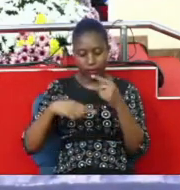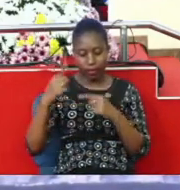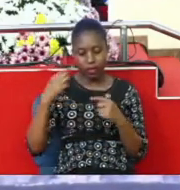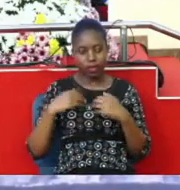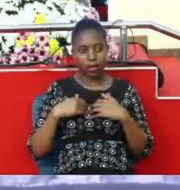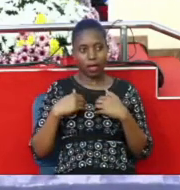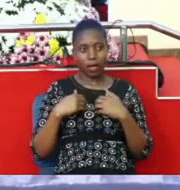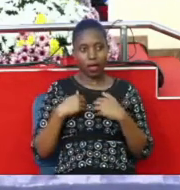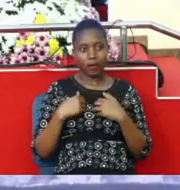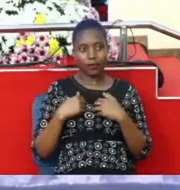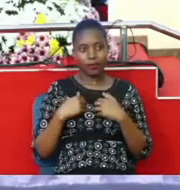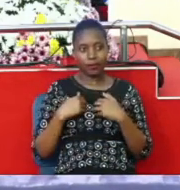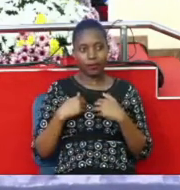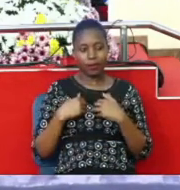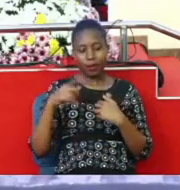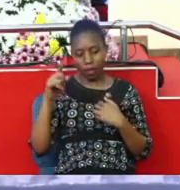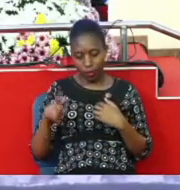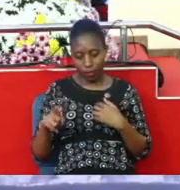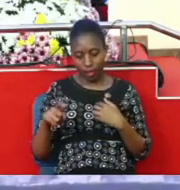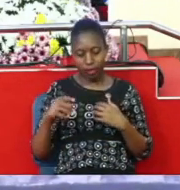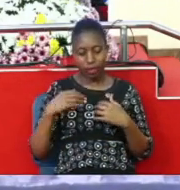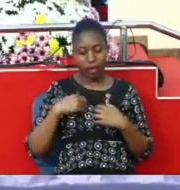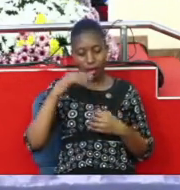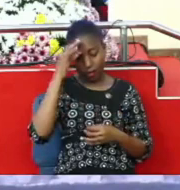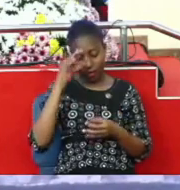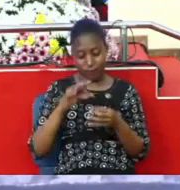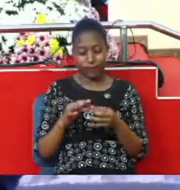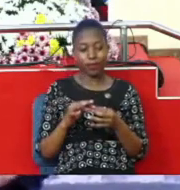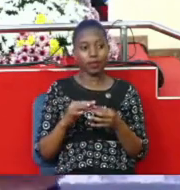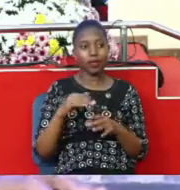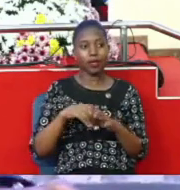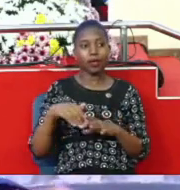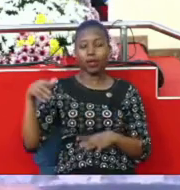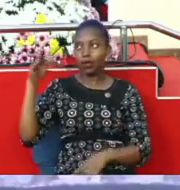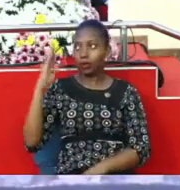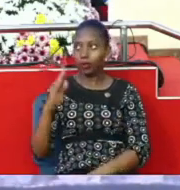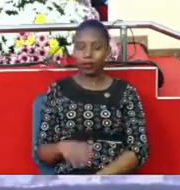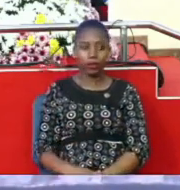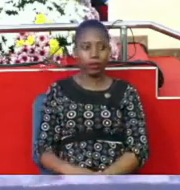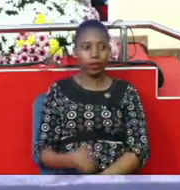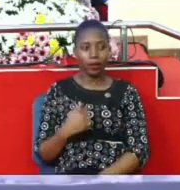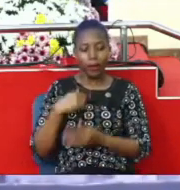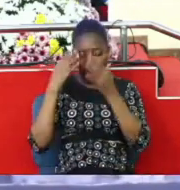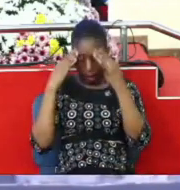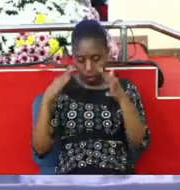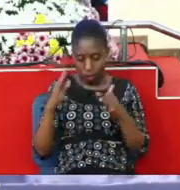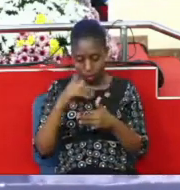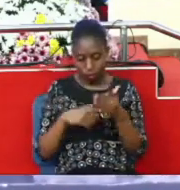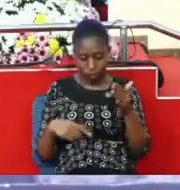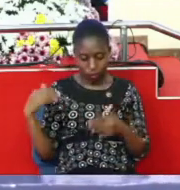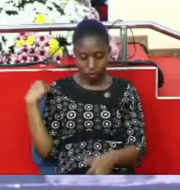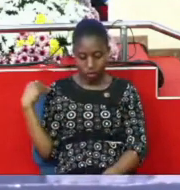God. Sasa sijui wewe ni nini nakusumbua leo. Because faith is